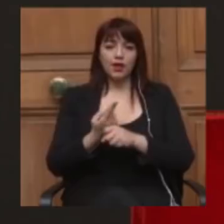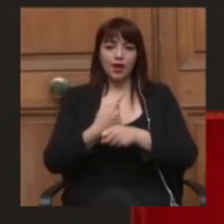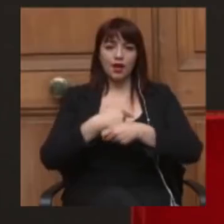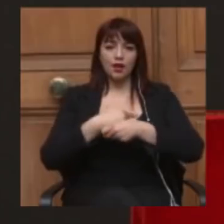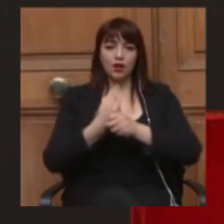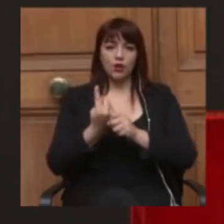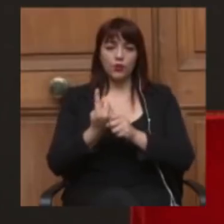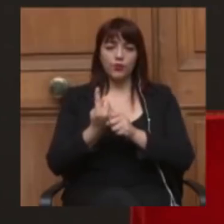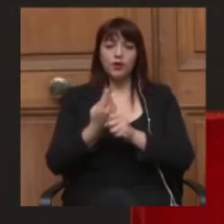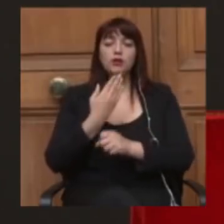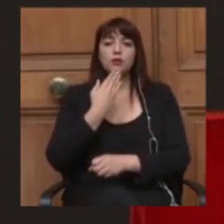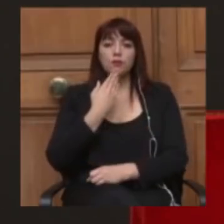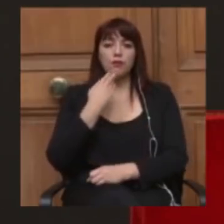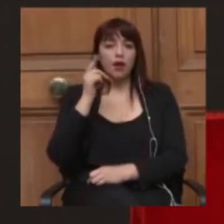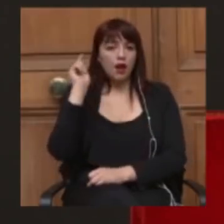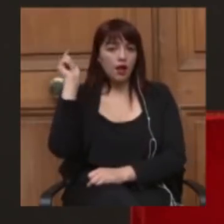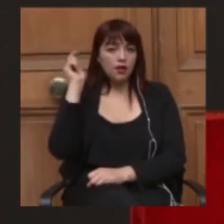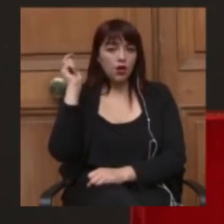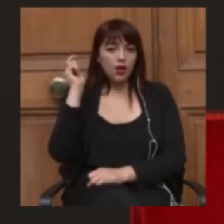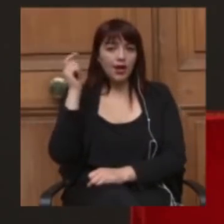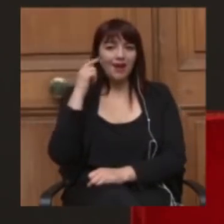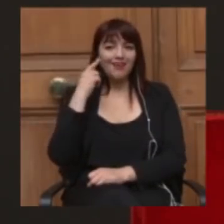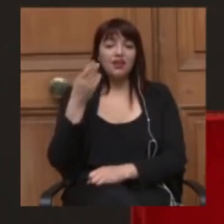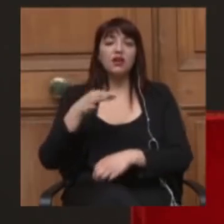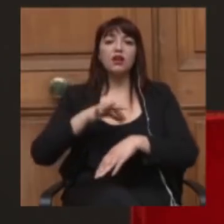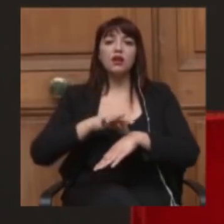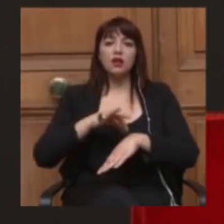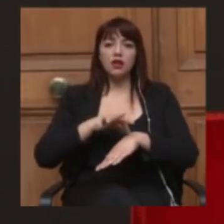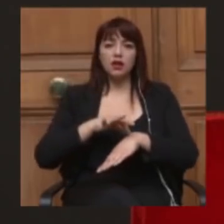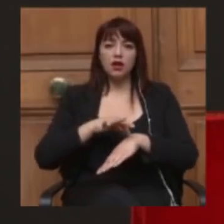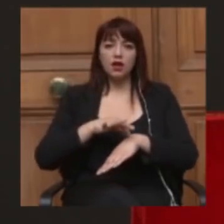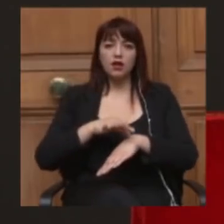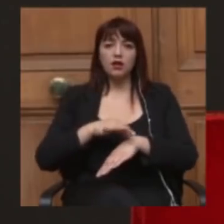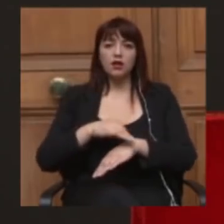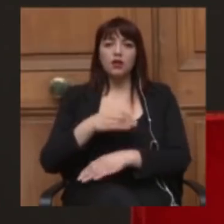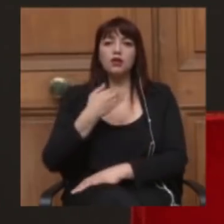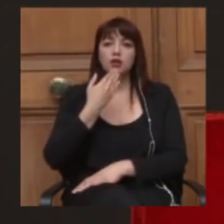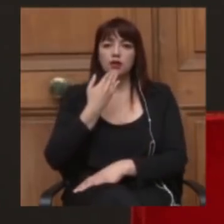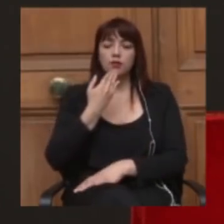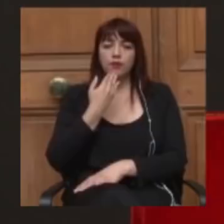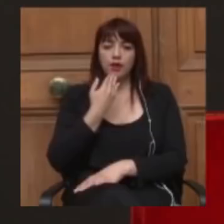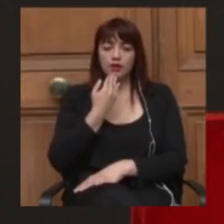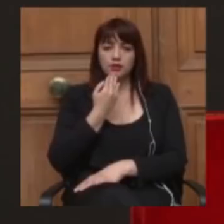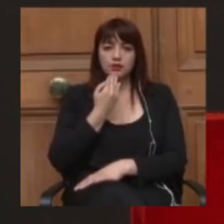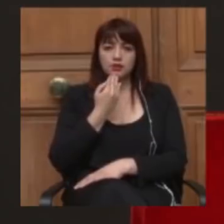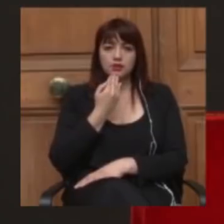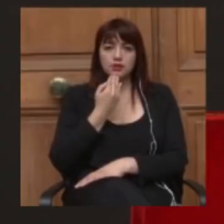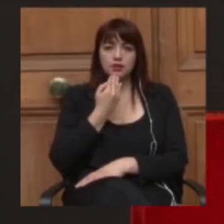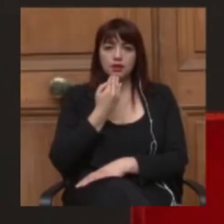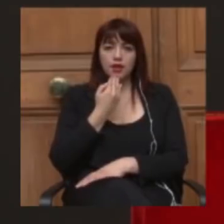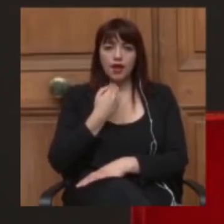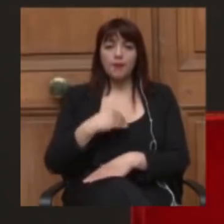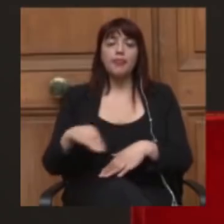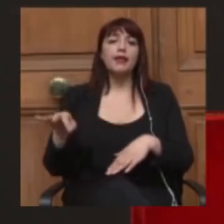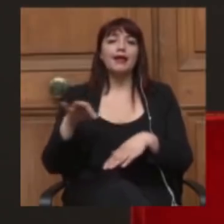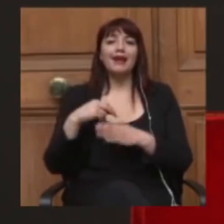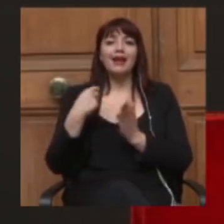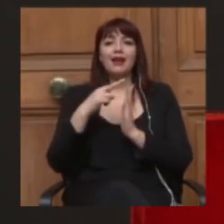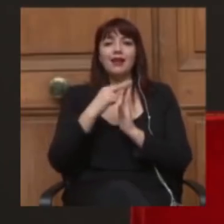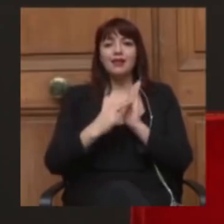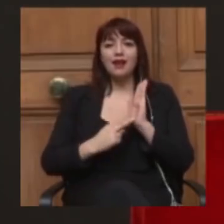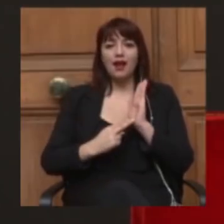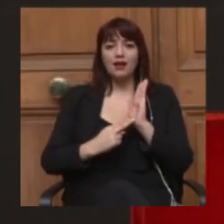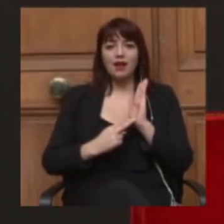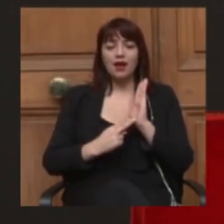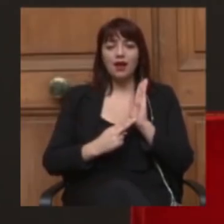critical theory, literature and literary criticism. Those conversations emerge in my own